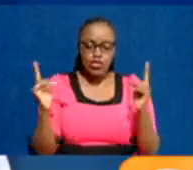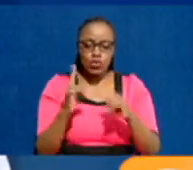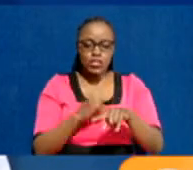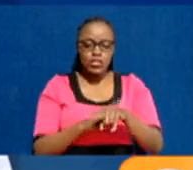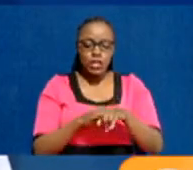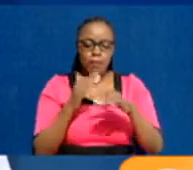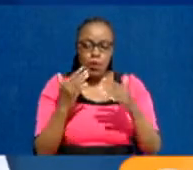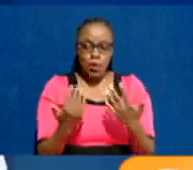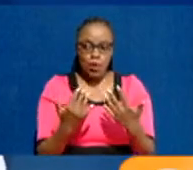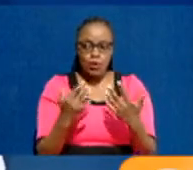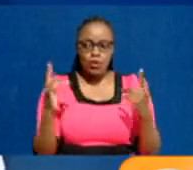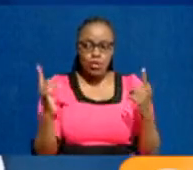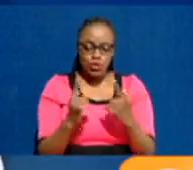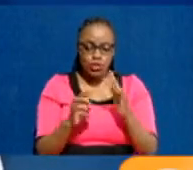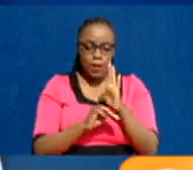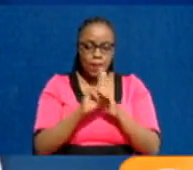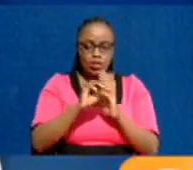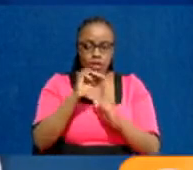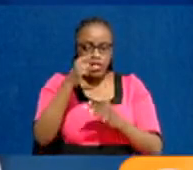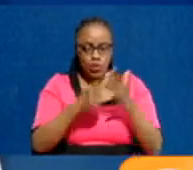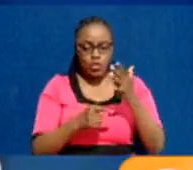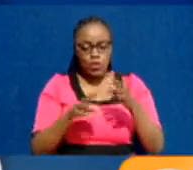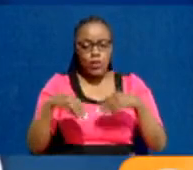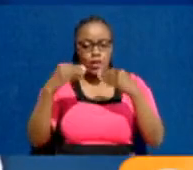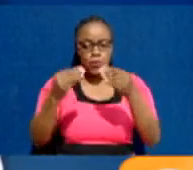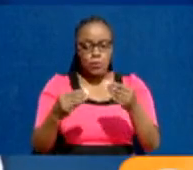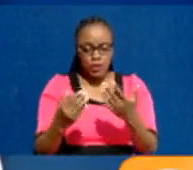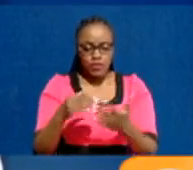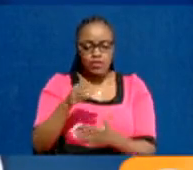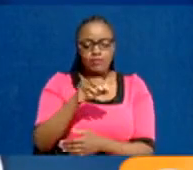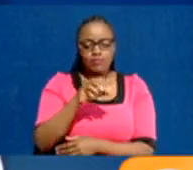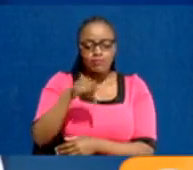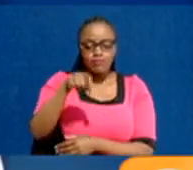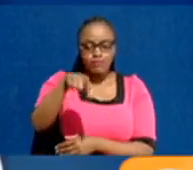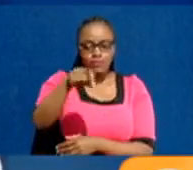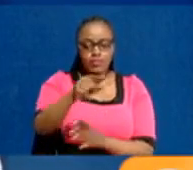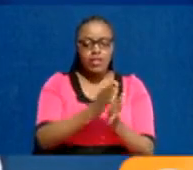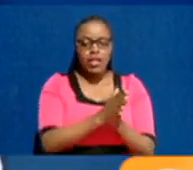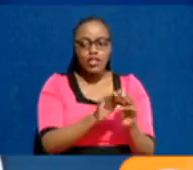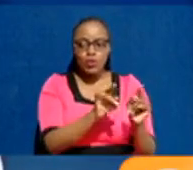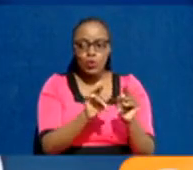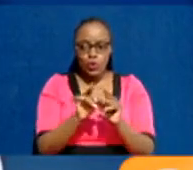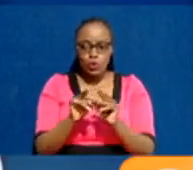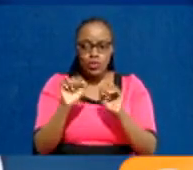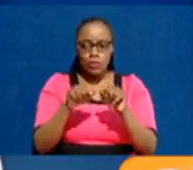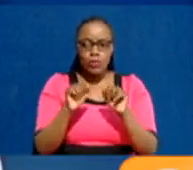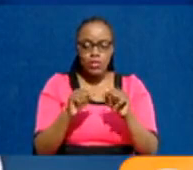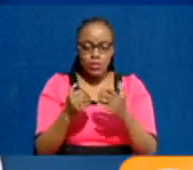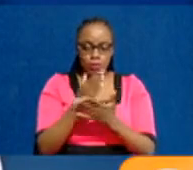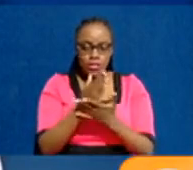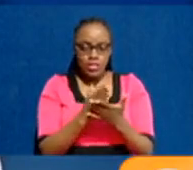short maturing crops. We're trying to provide seedlings and also